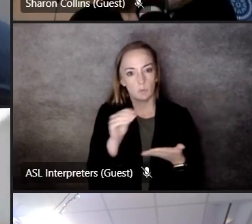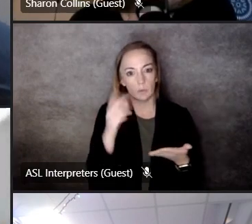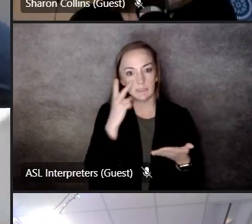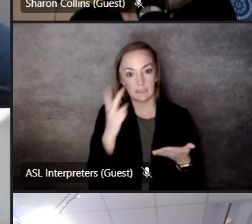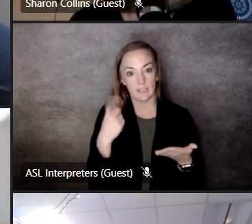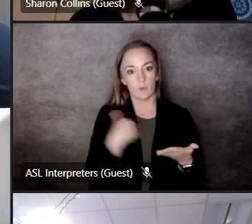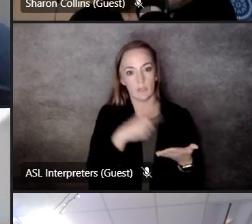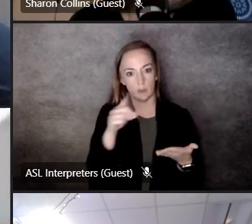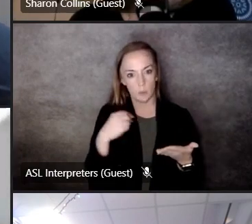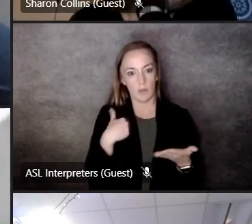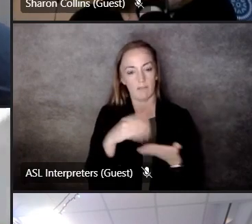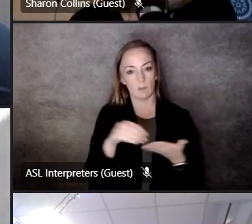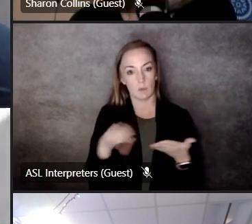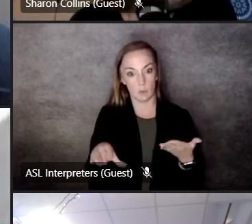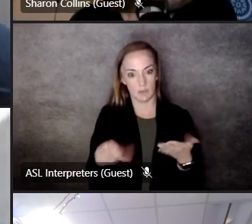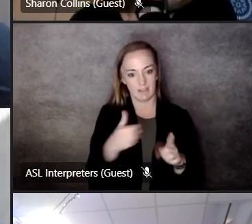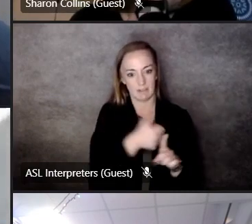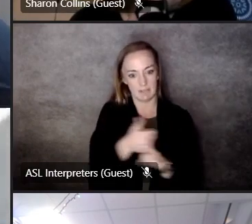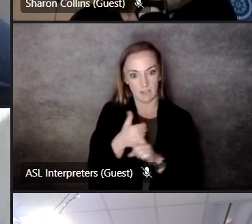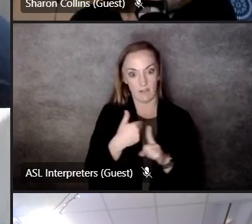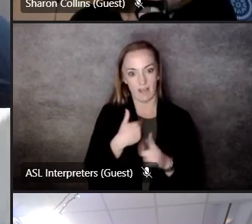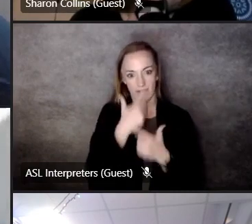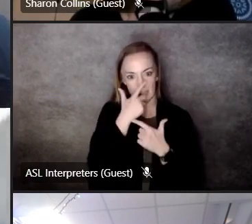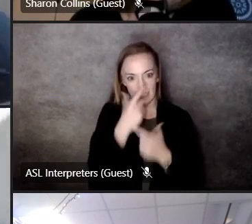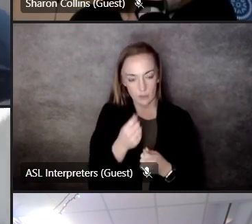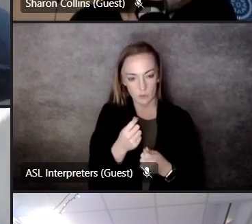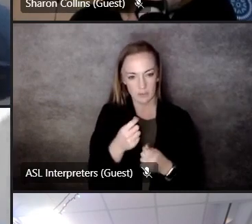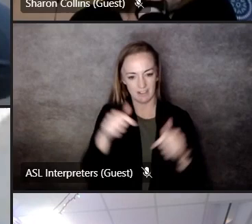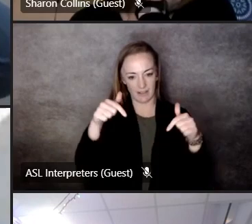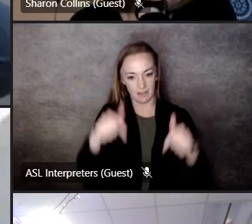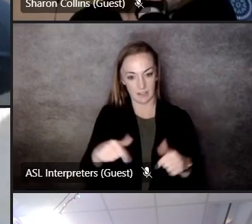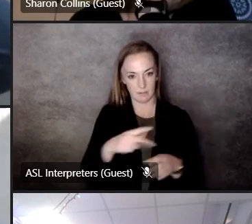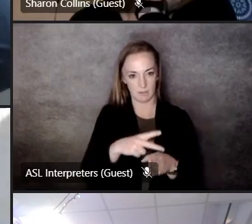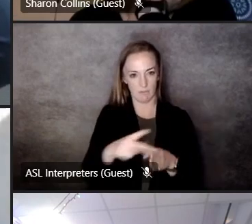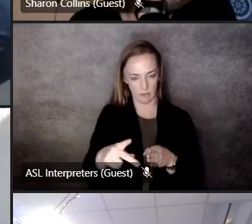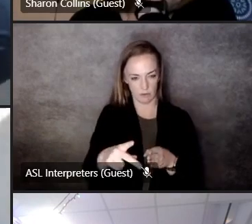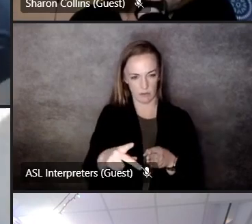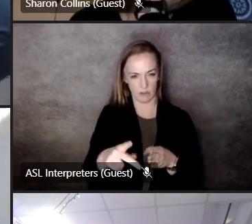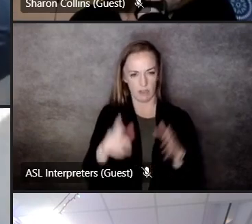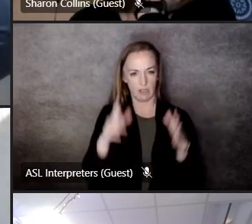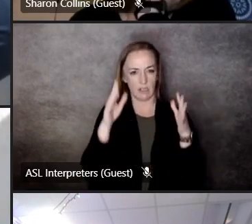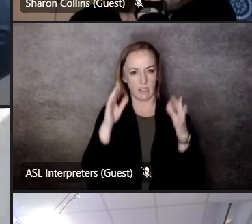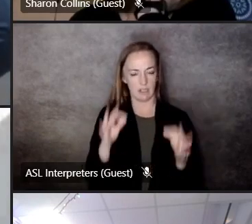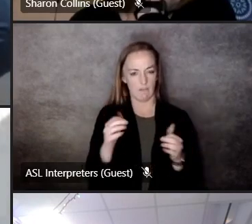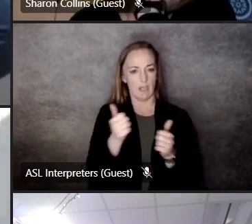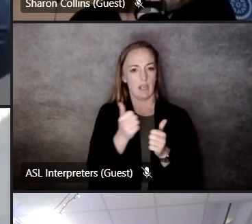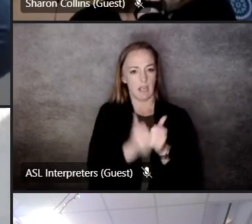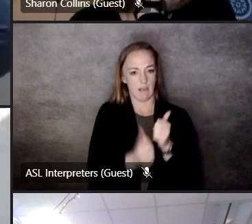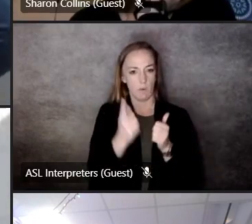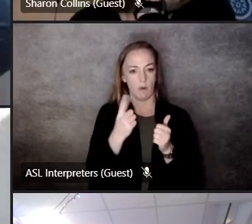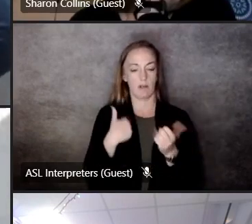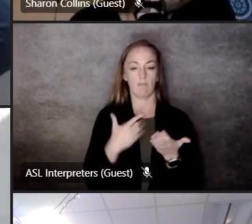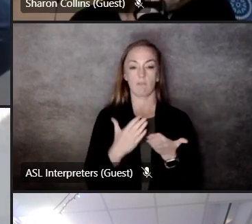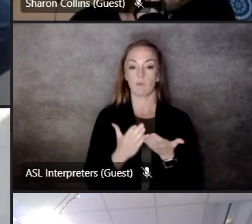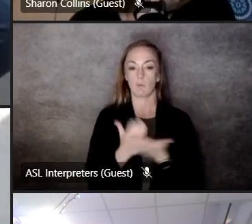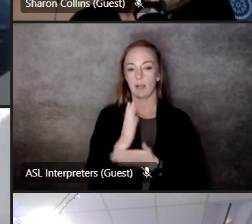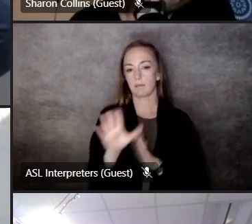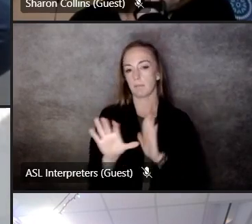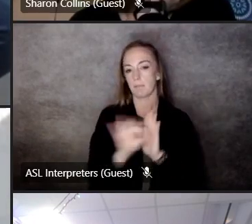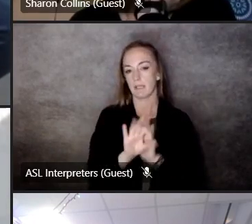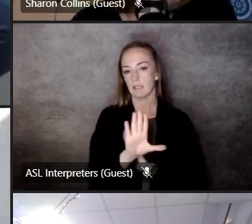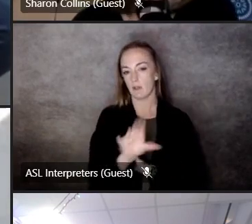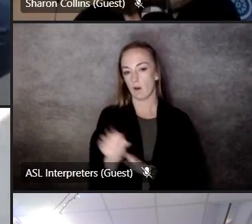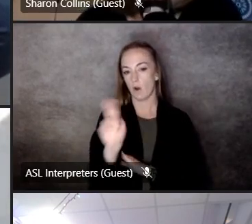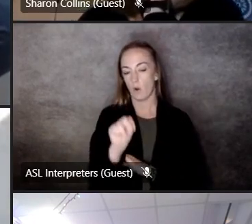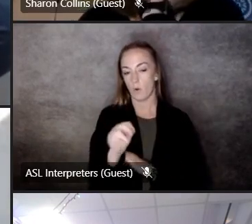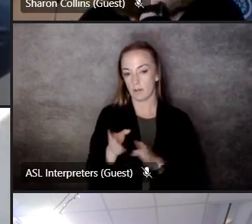interest in this profession. And certainly everyone has the right to choose their path and what is going to